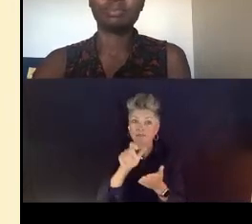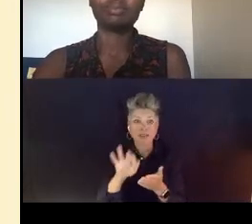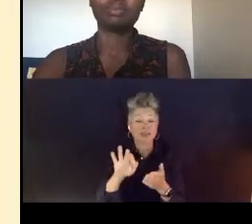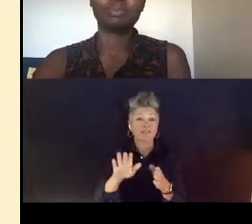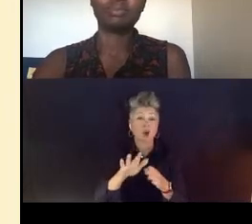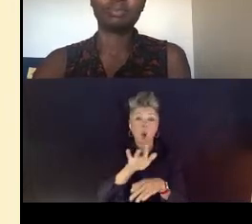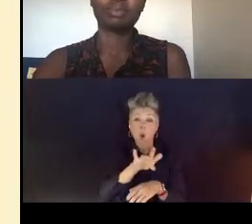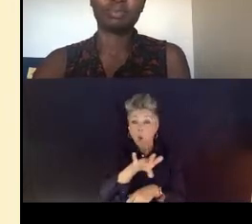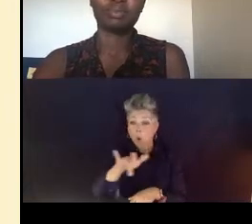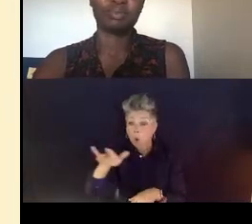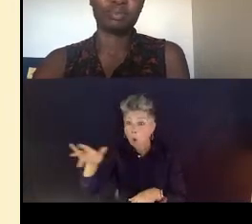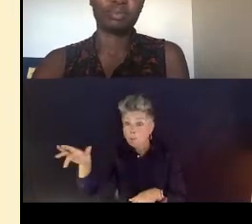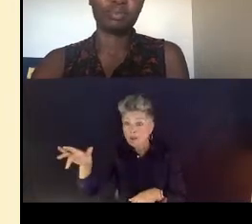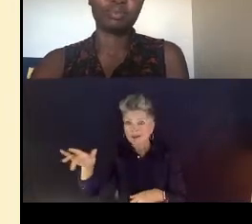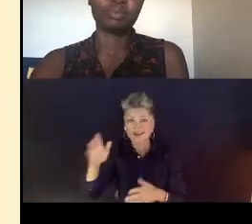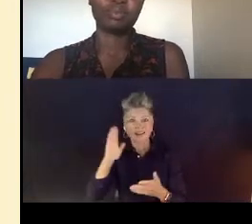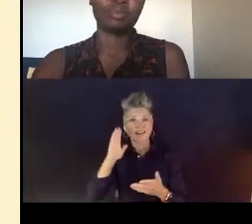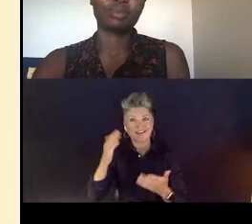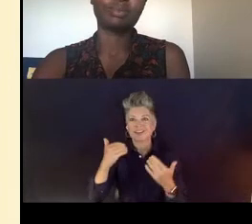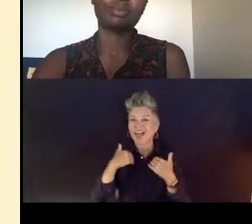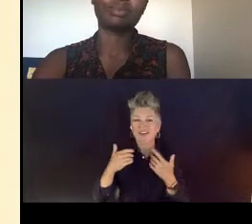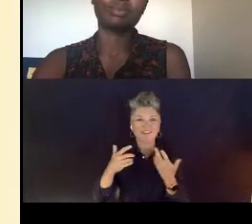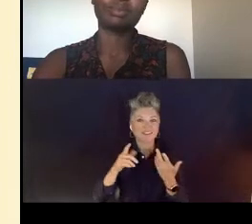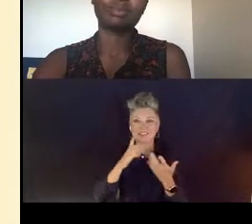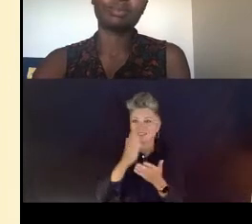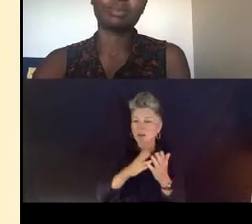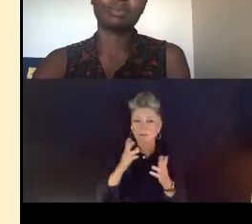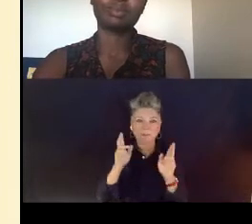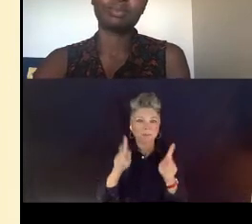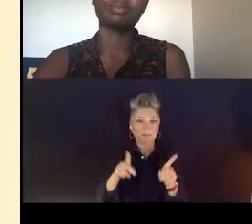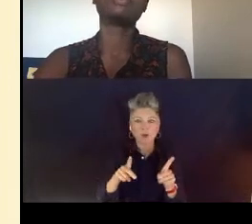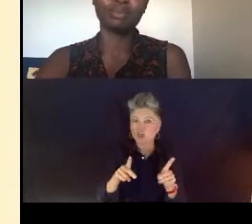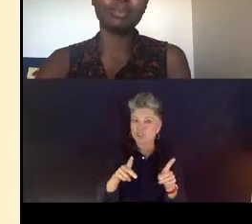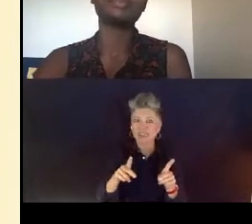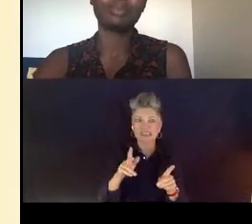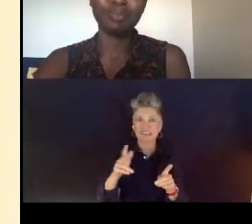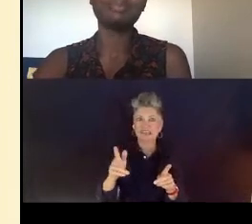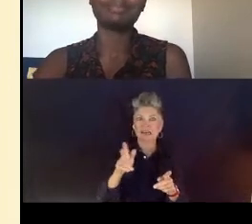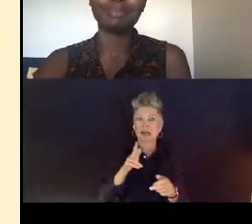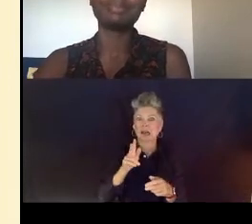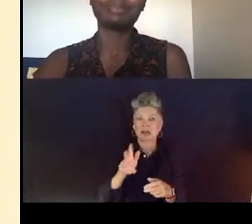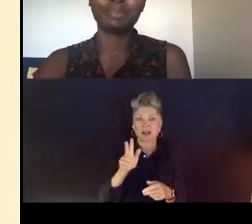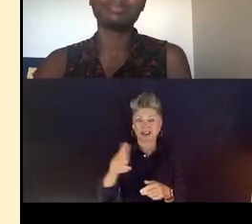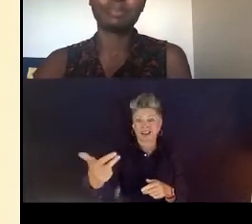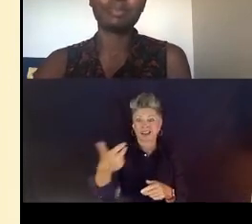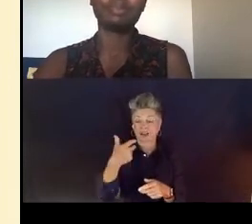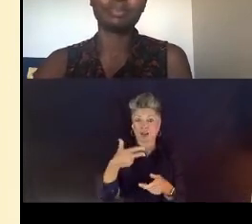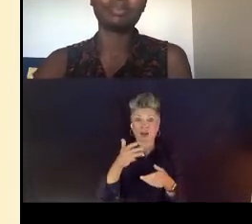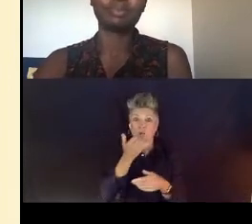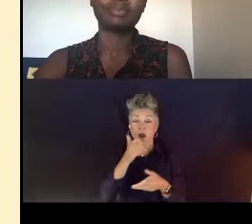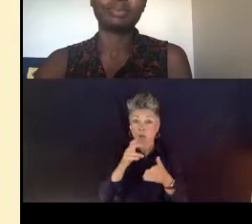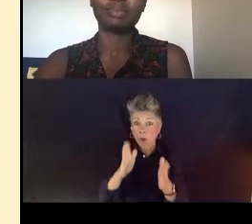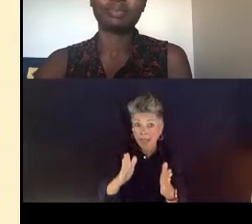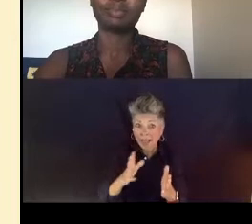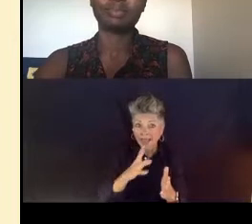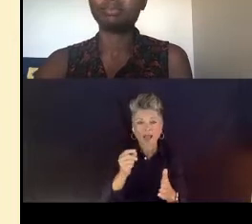this random Joe or Jane going down the street in the wrong direction. This type of design really does